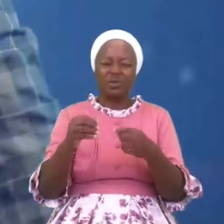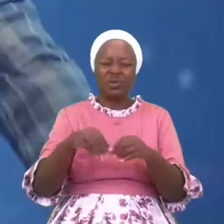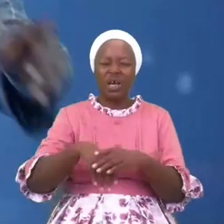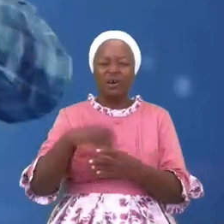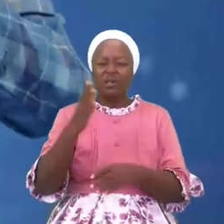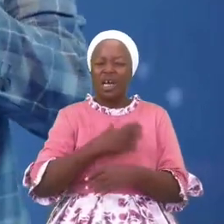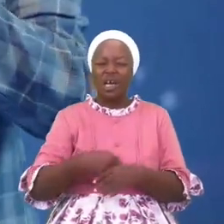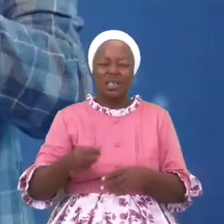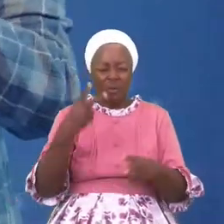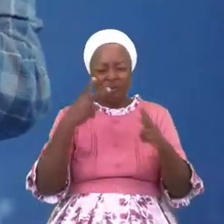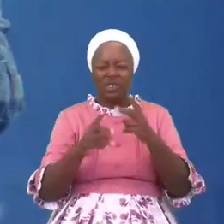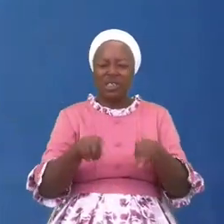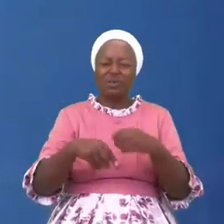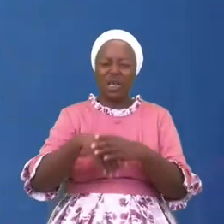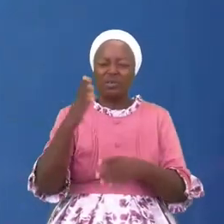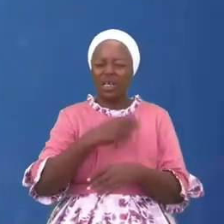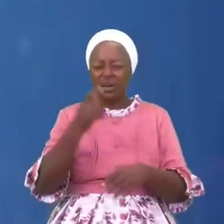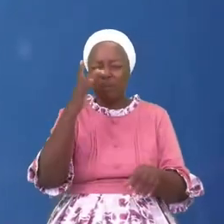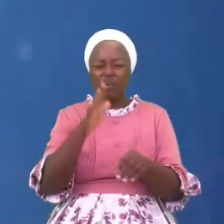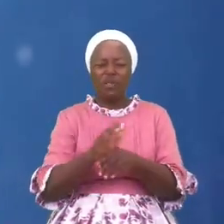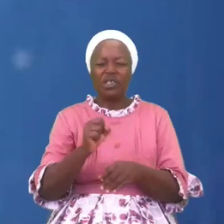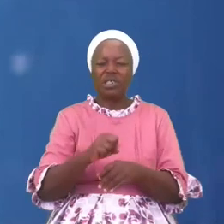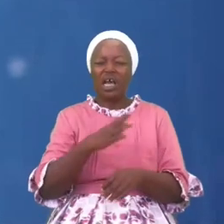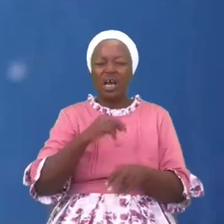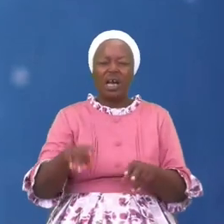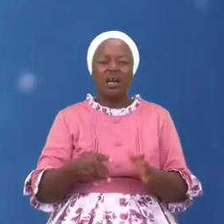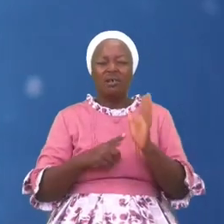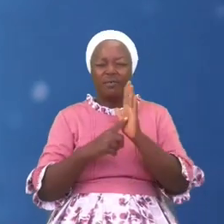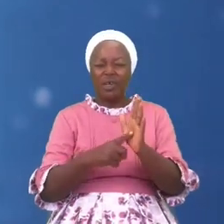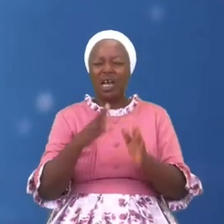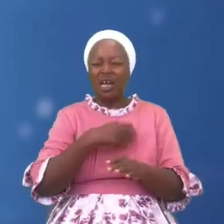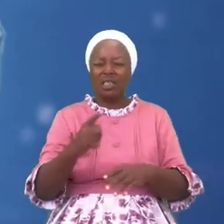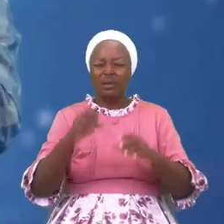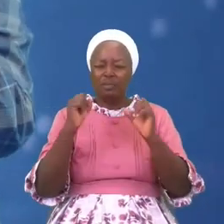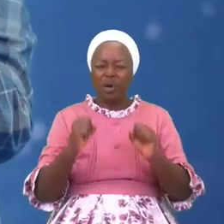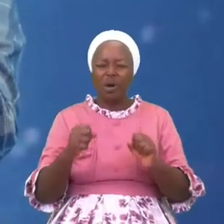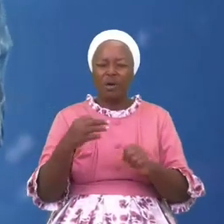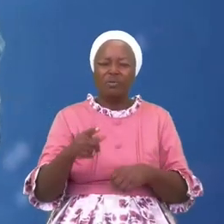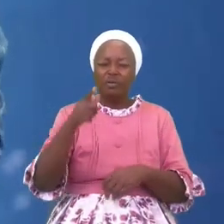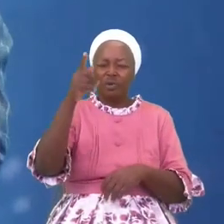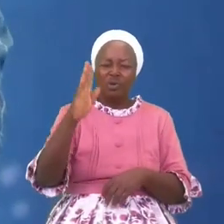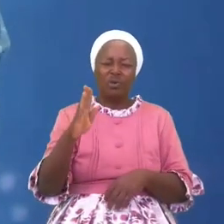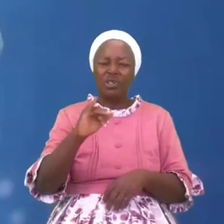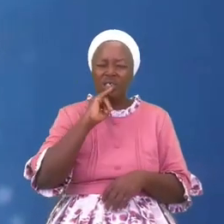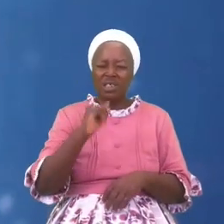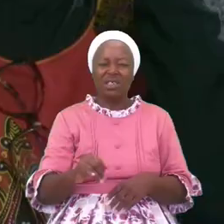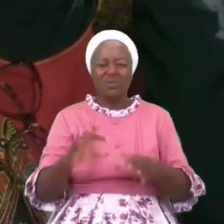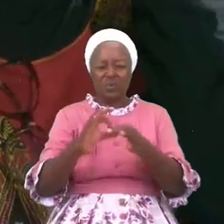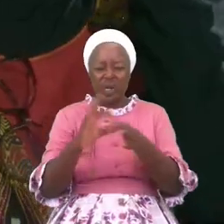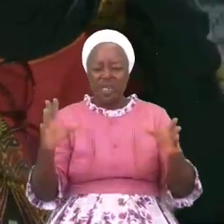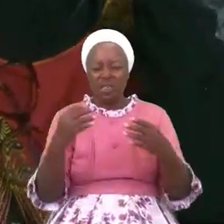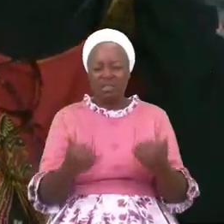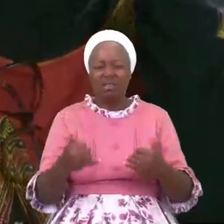are revealed, and as the power of God is released tonight, you will not miss your